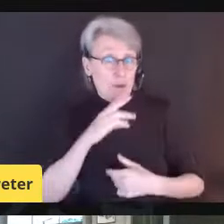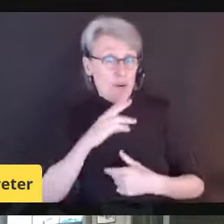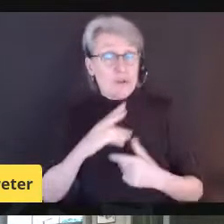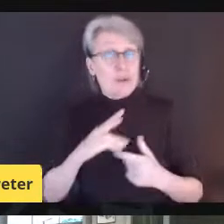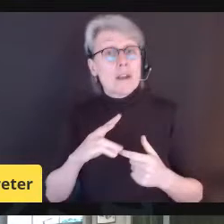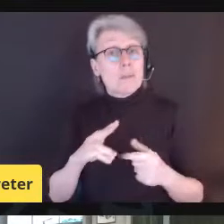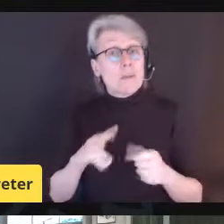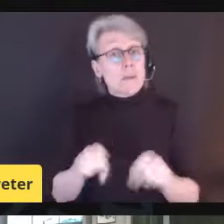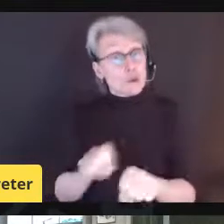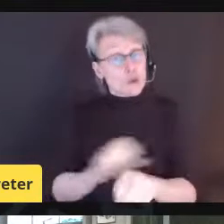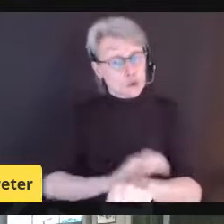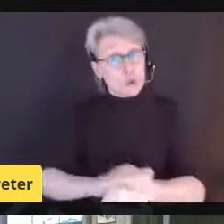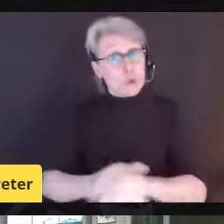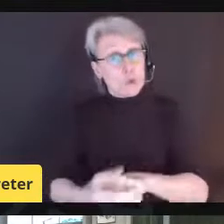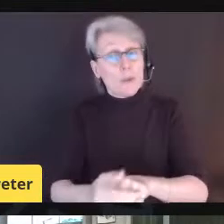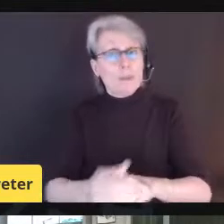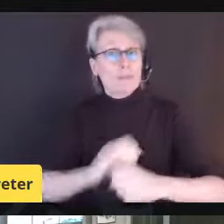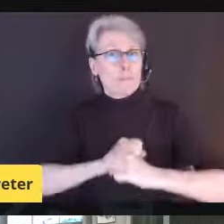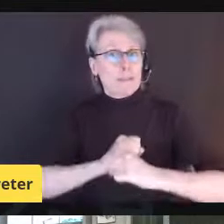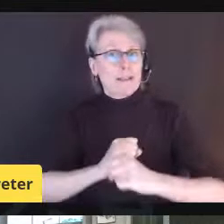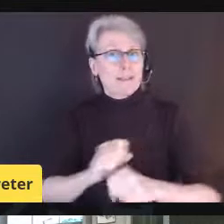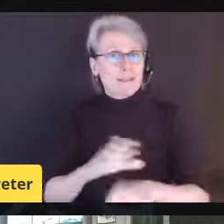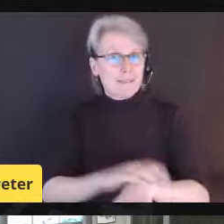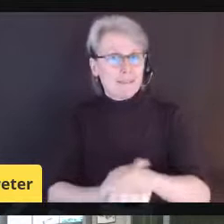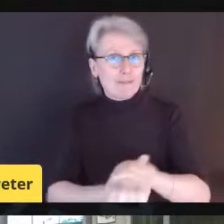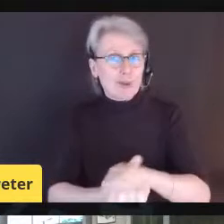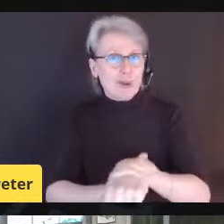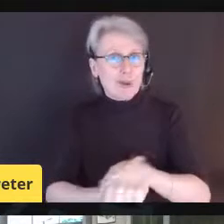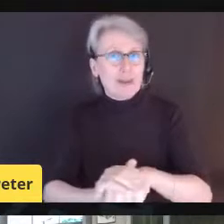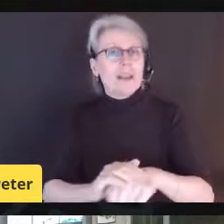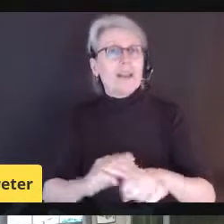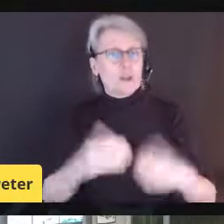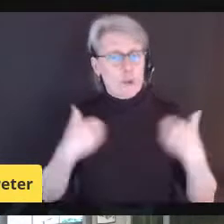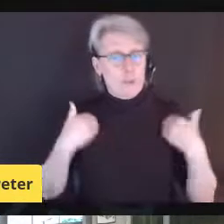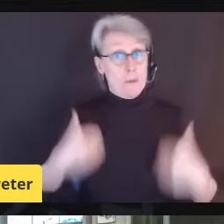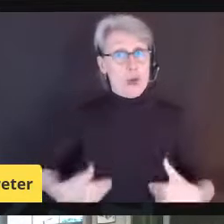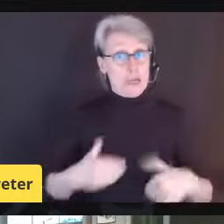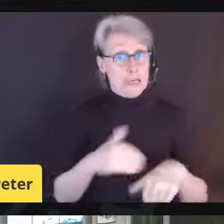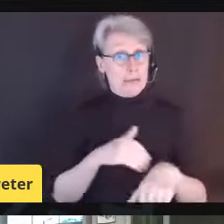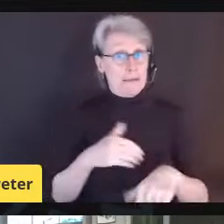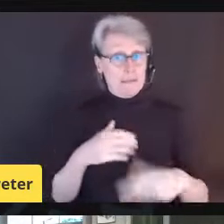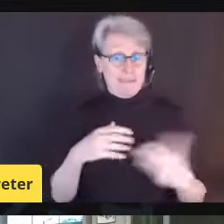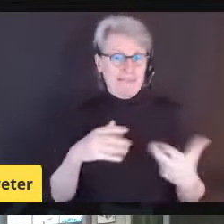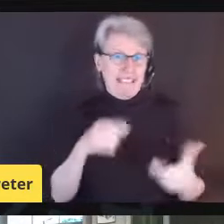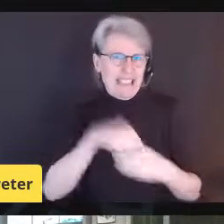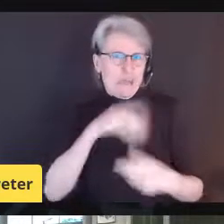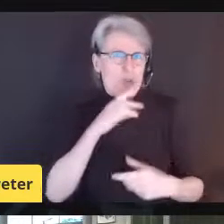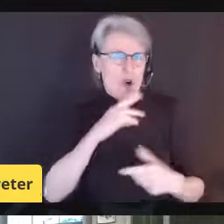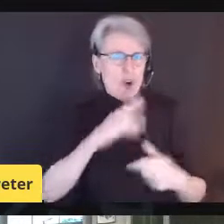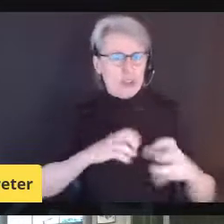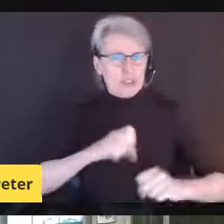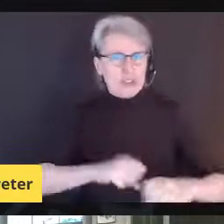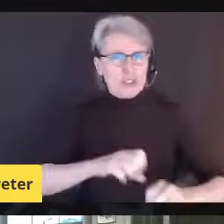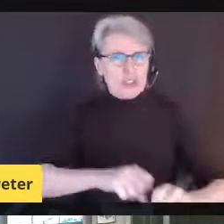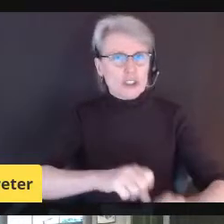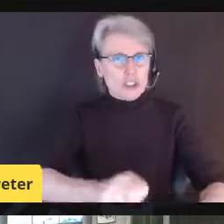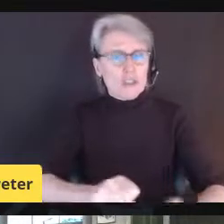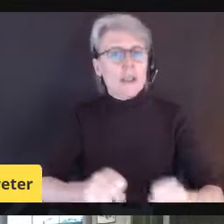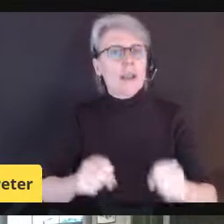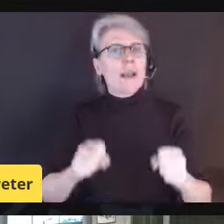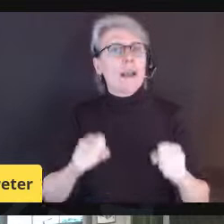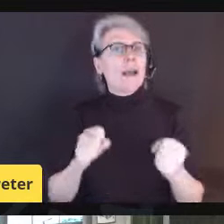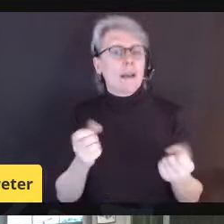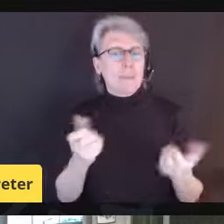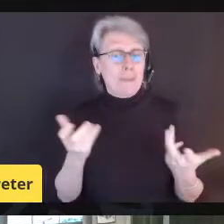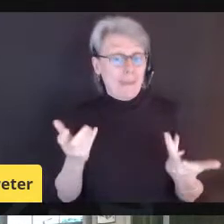So the things that would normally scavenge your body, they can reach your ankles. Most of those people are, you know, so if you're somebody